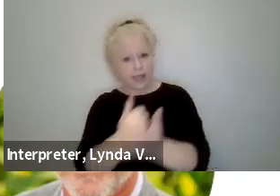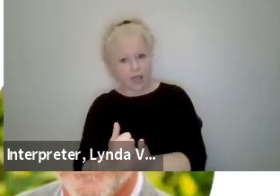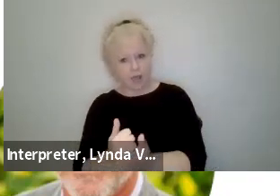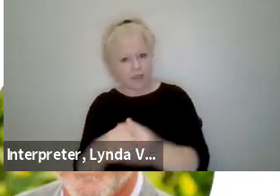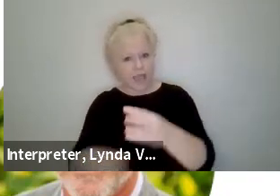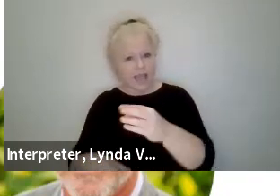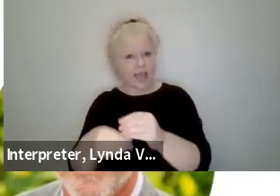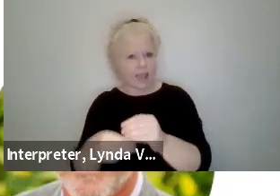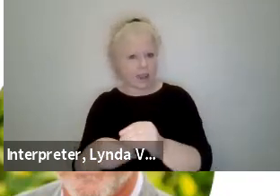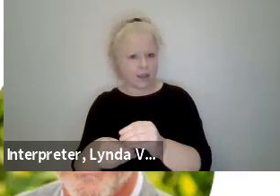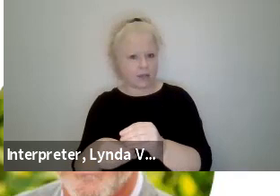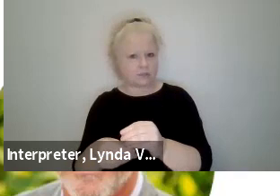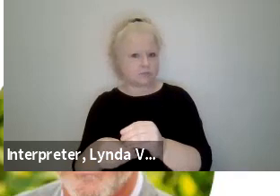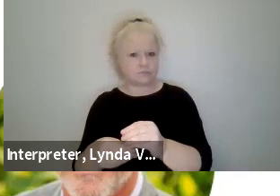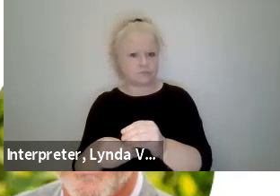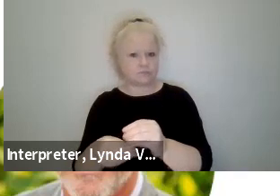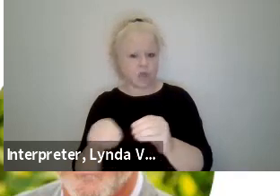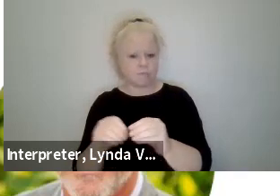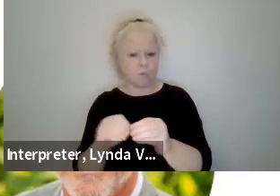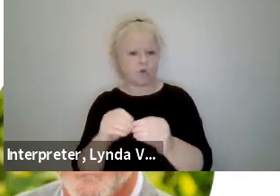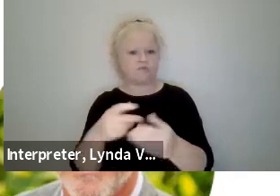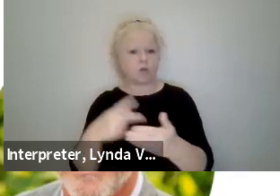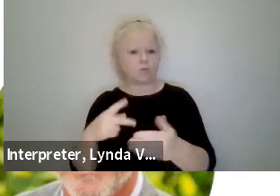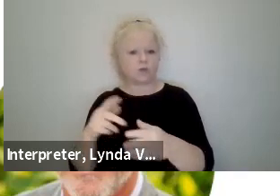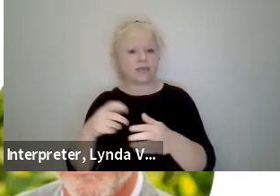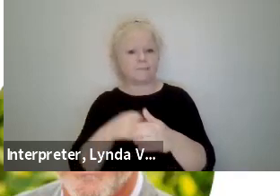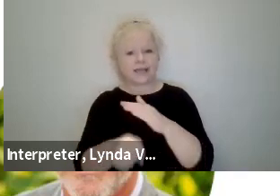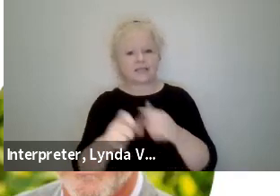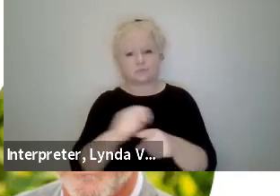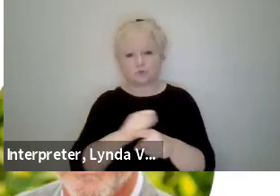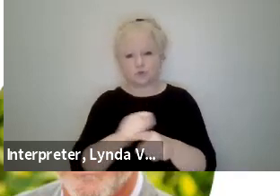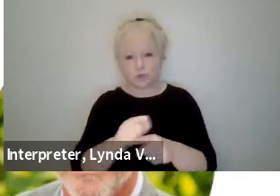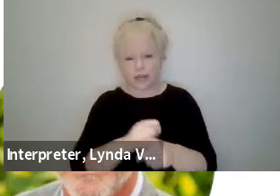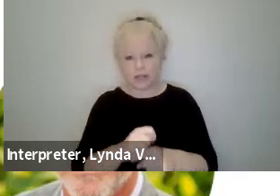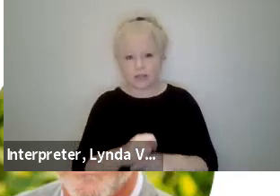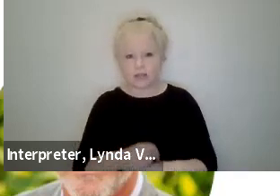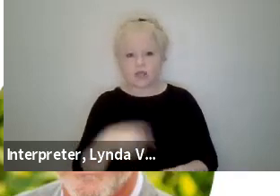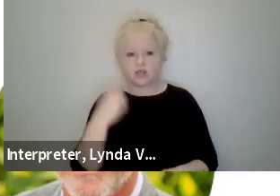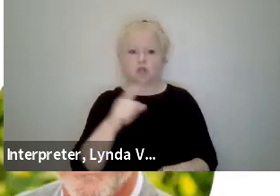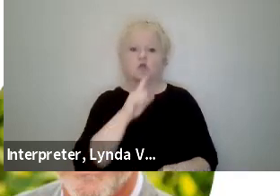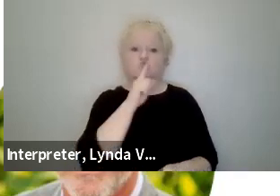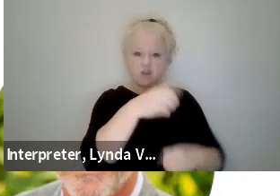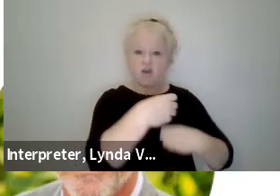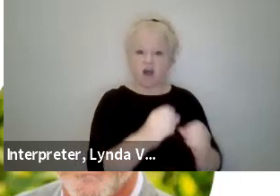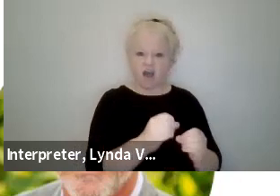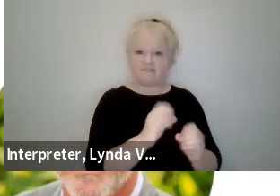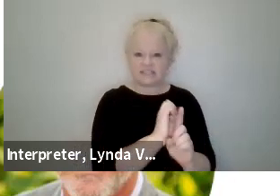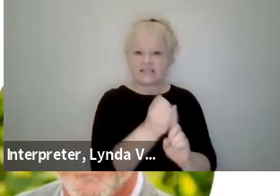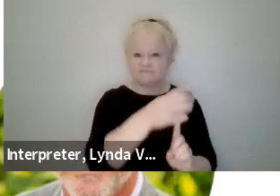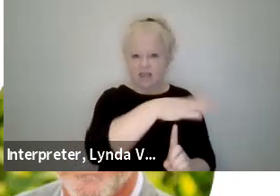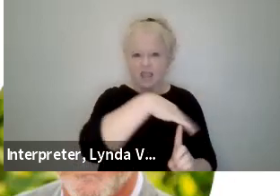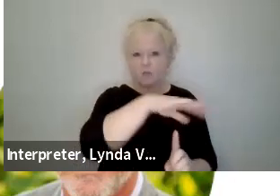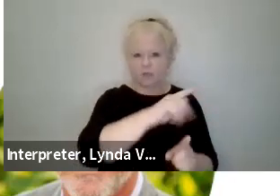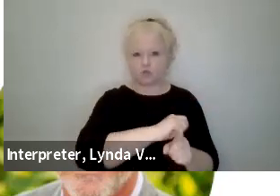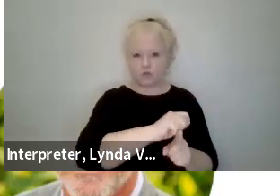add to our pre-placement training class some specific and realistic office environment training.